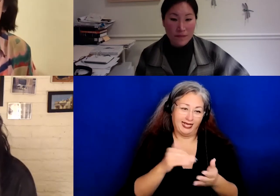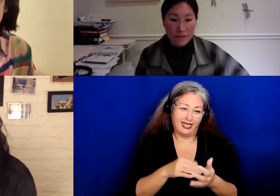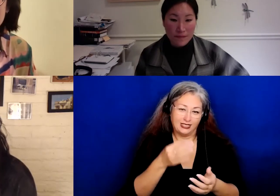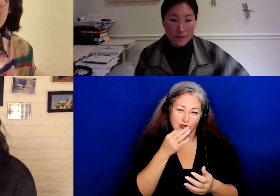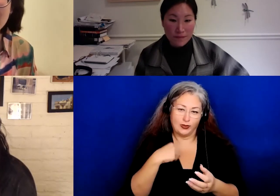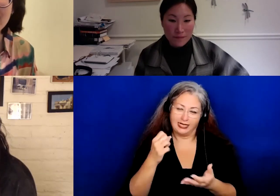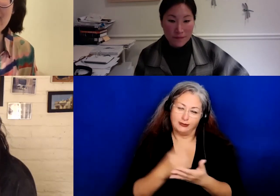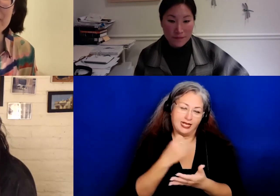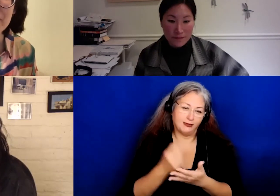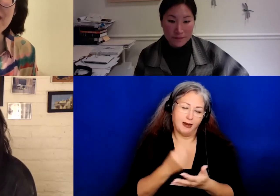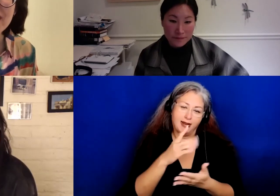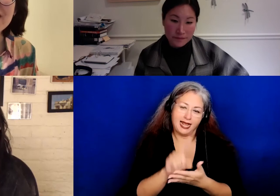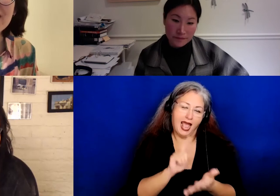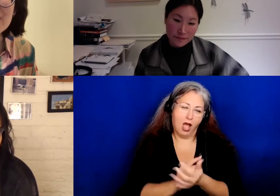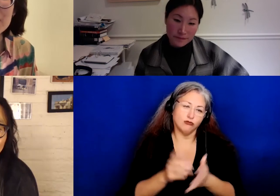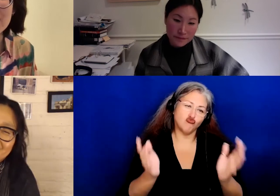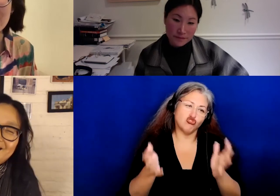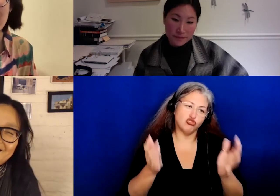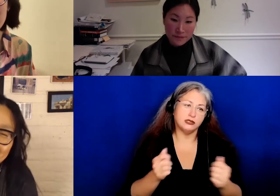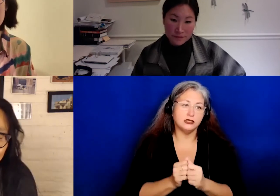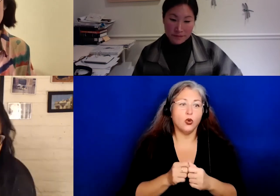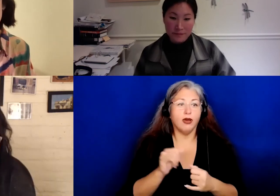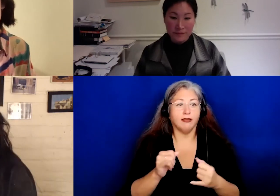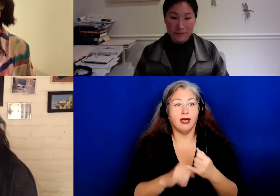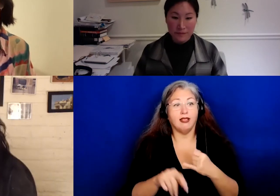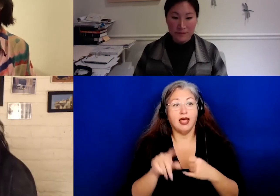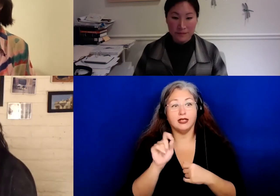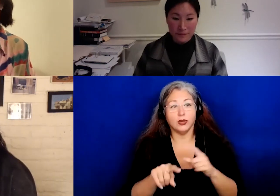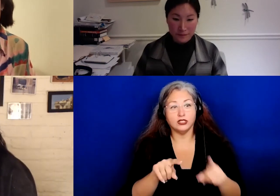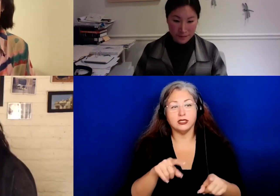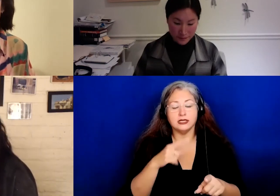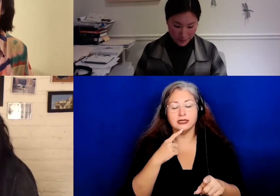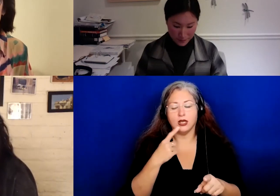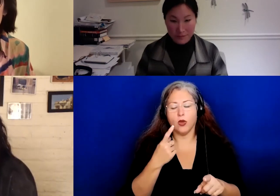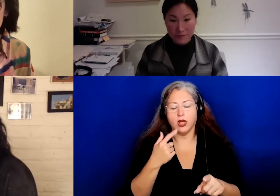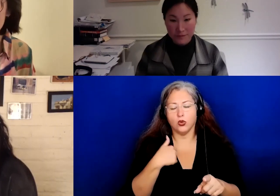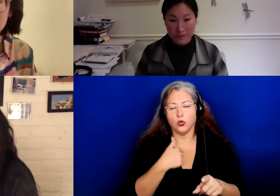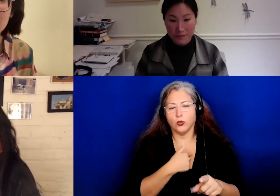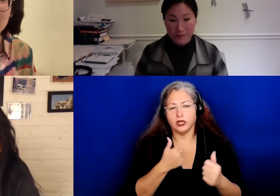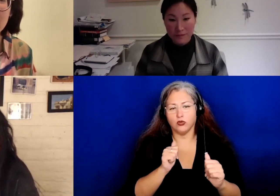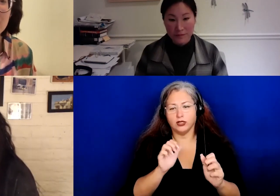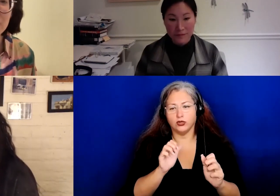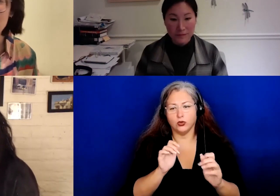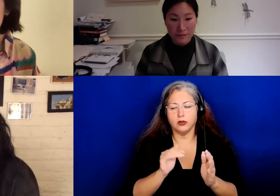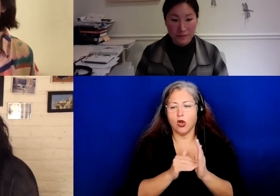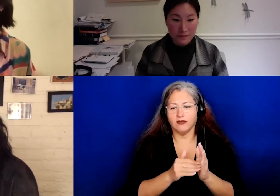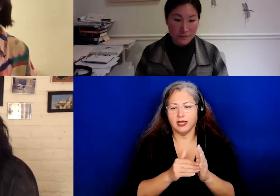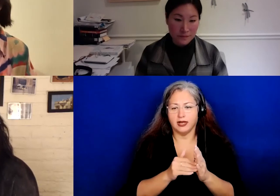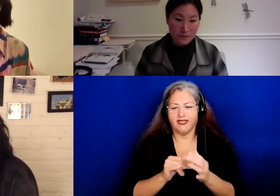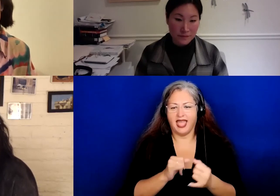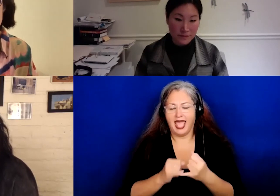spend hours chatting. The last question I have is really just something we try and do often at the end of